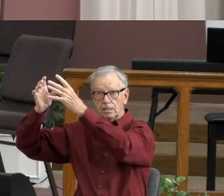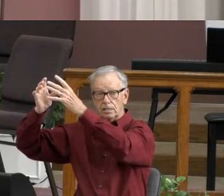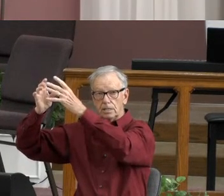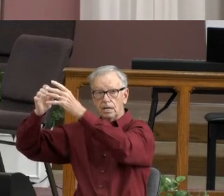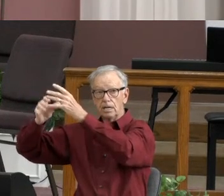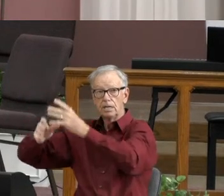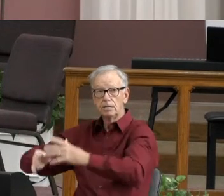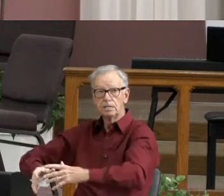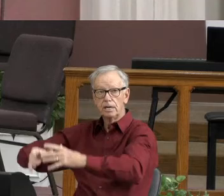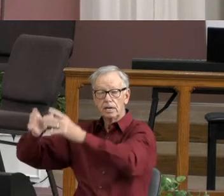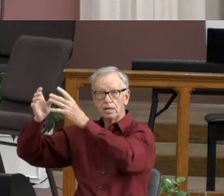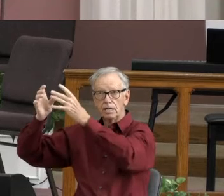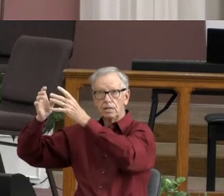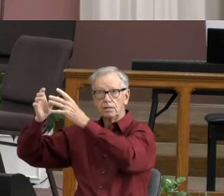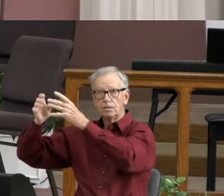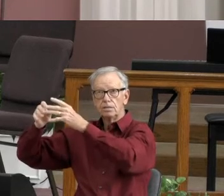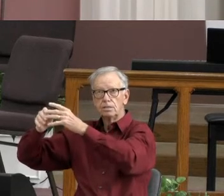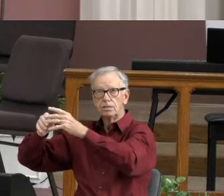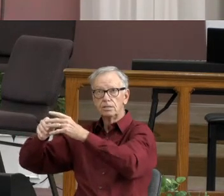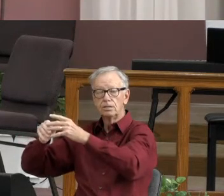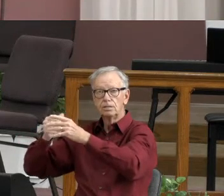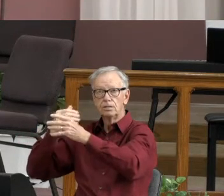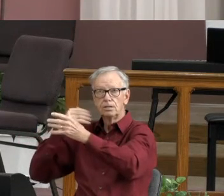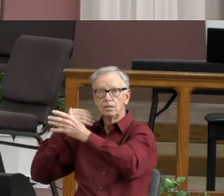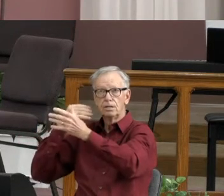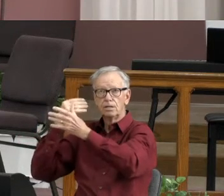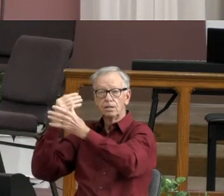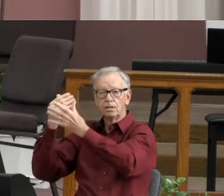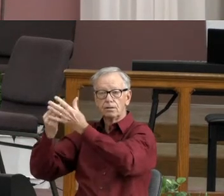A tower whose top will reach into heaven.